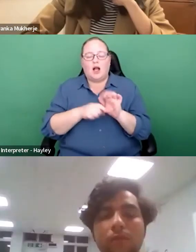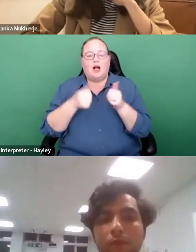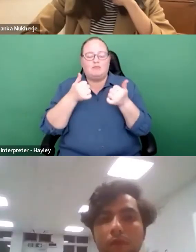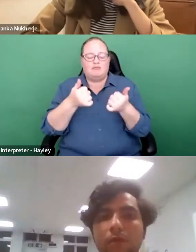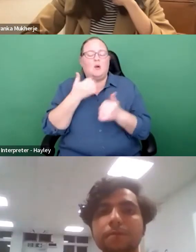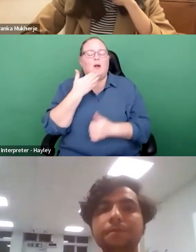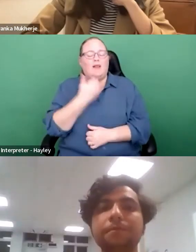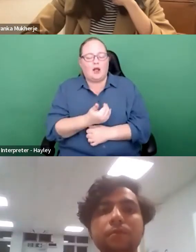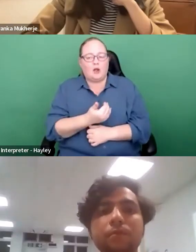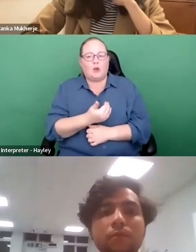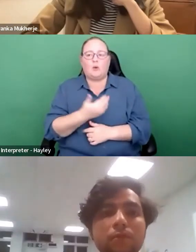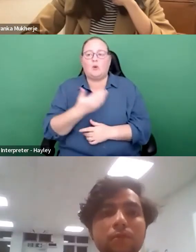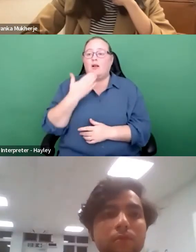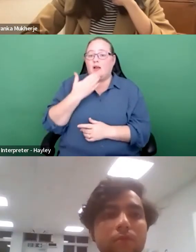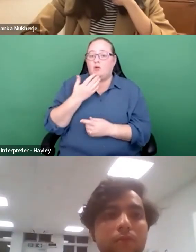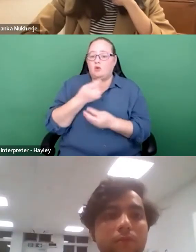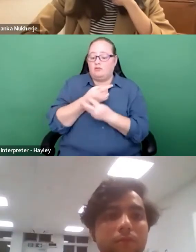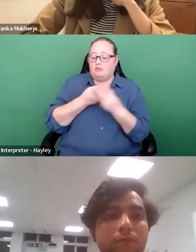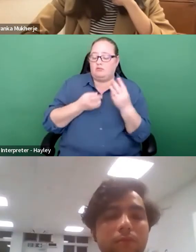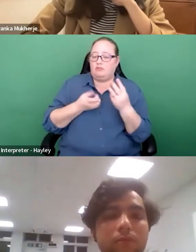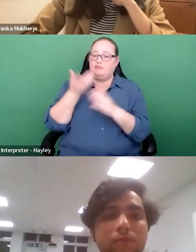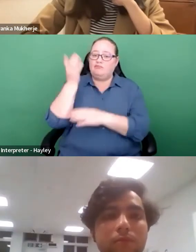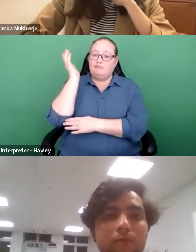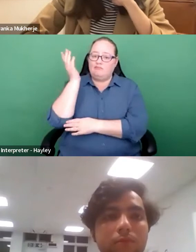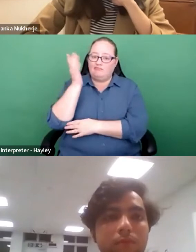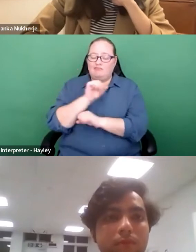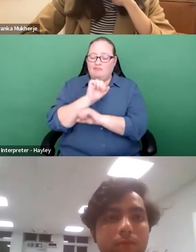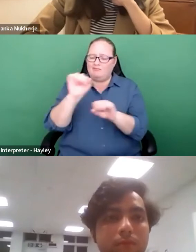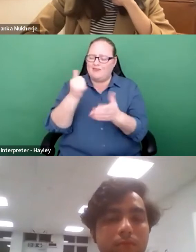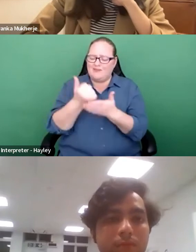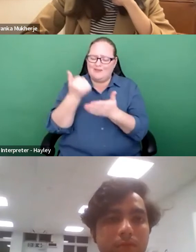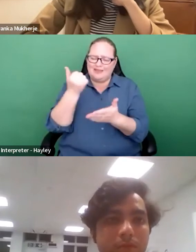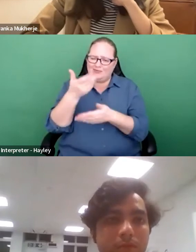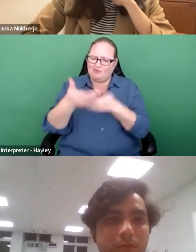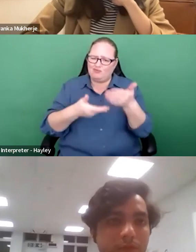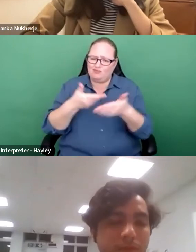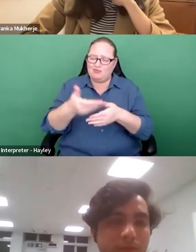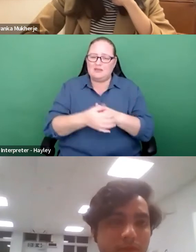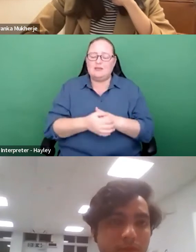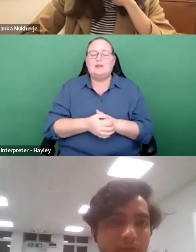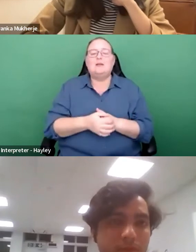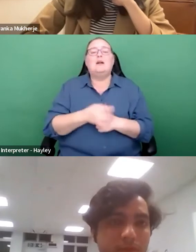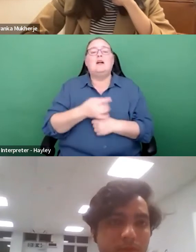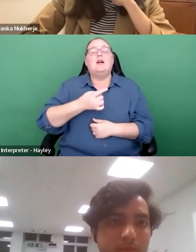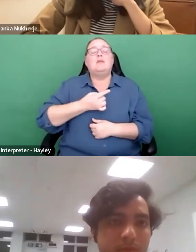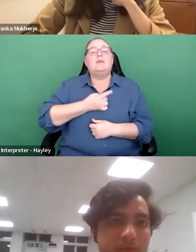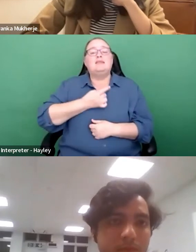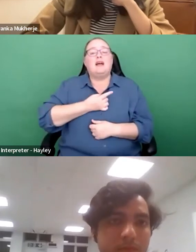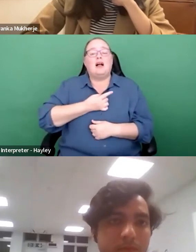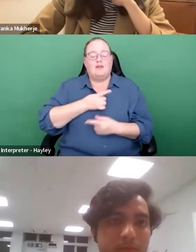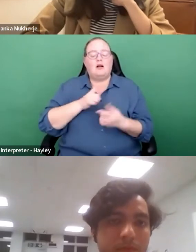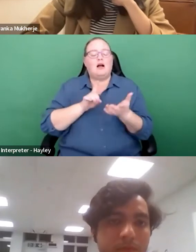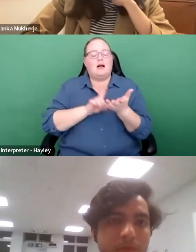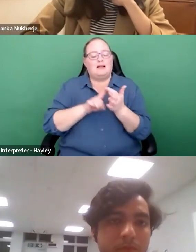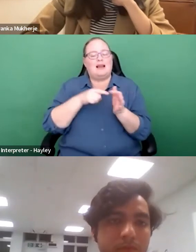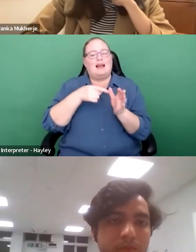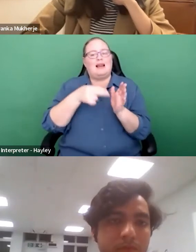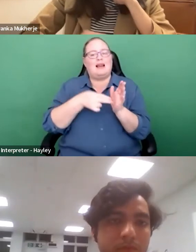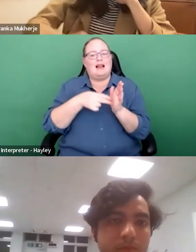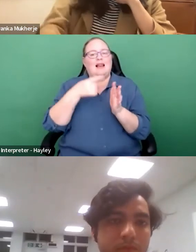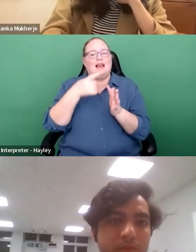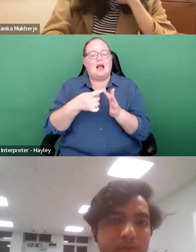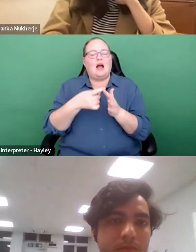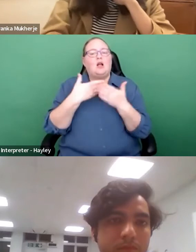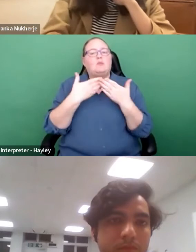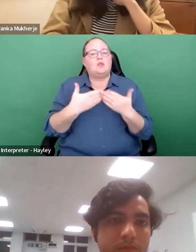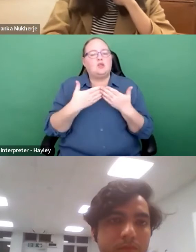to all of the speakers for your sort of excellent presentations. Just to introduce myself as requested, my name's Leanne. I'm studying